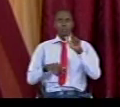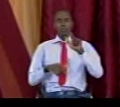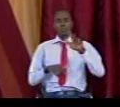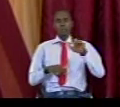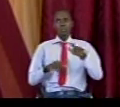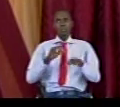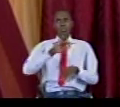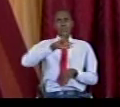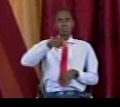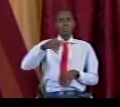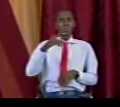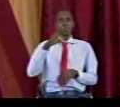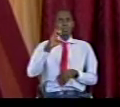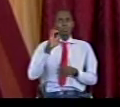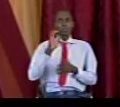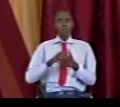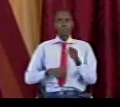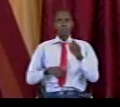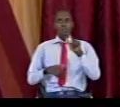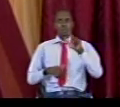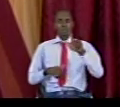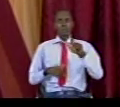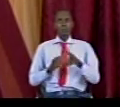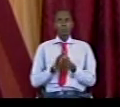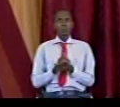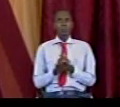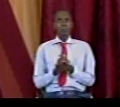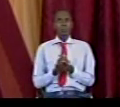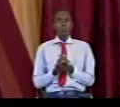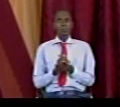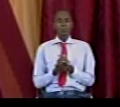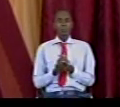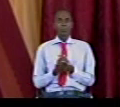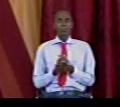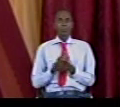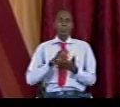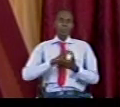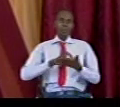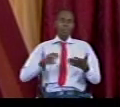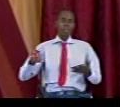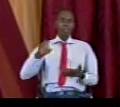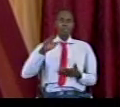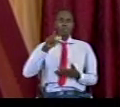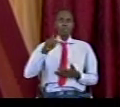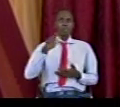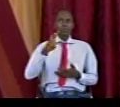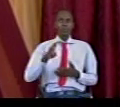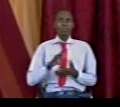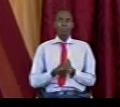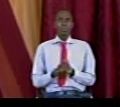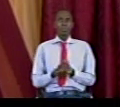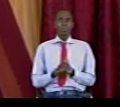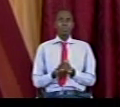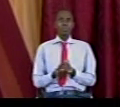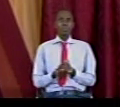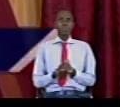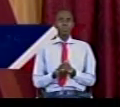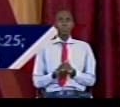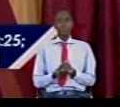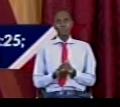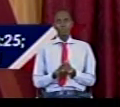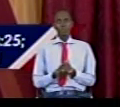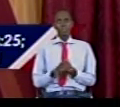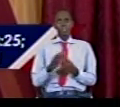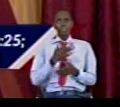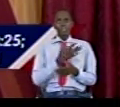chapter 23, here we're reading from verse 24. The word of God makes it clear there should be no shadow